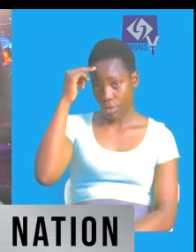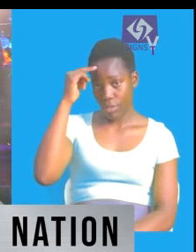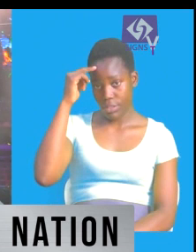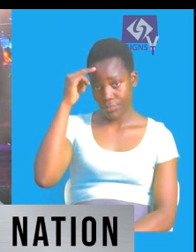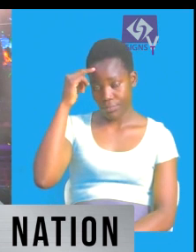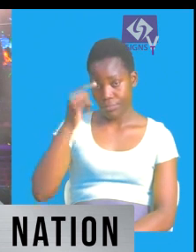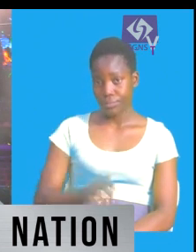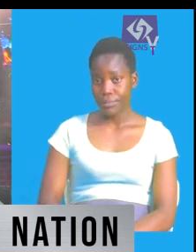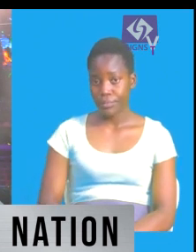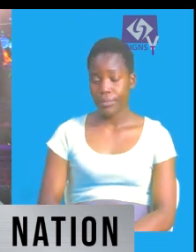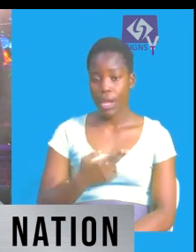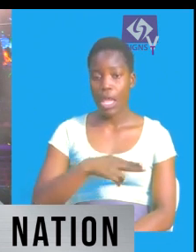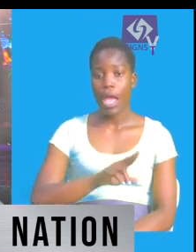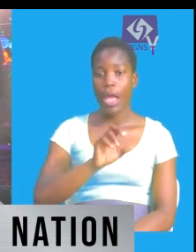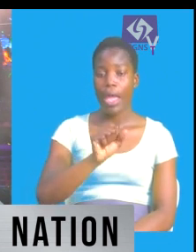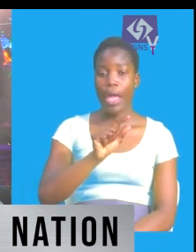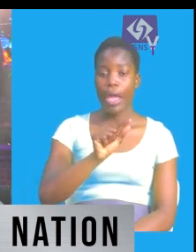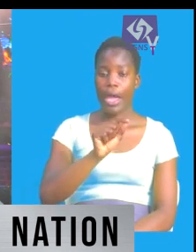hustler alivote na hakuwa na kazi.